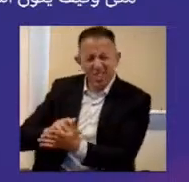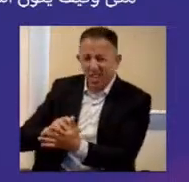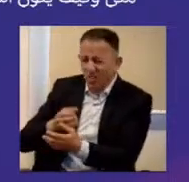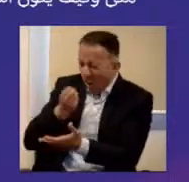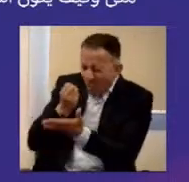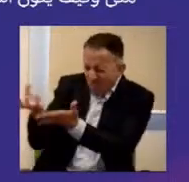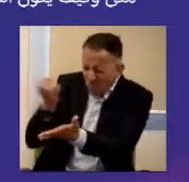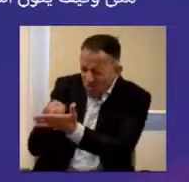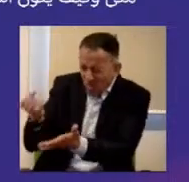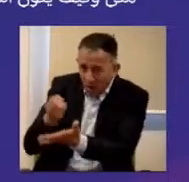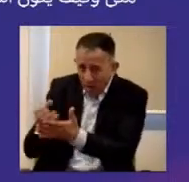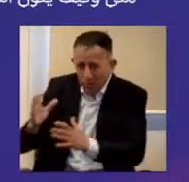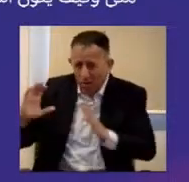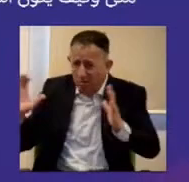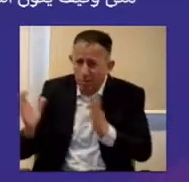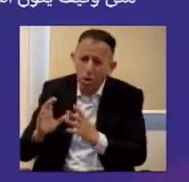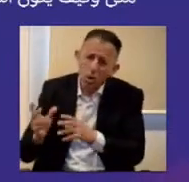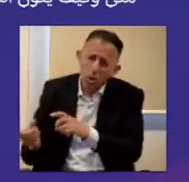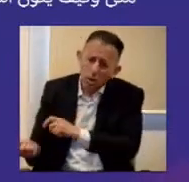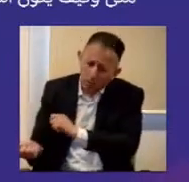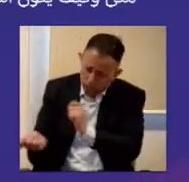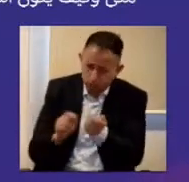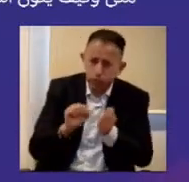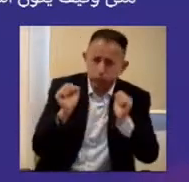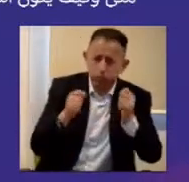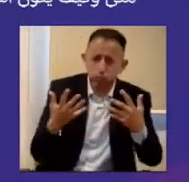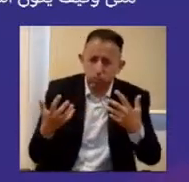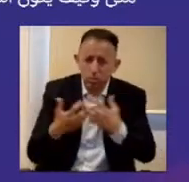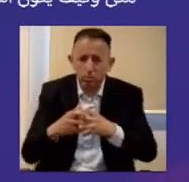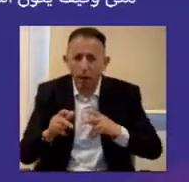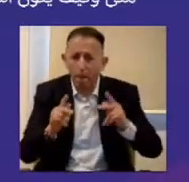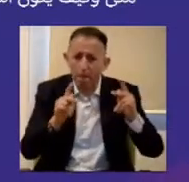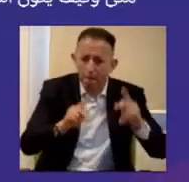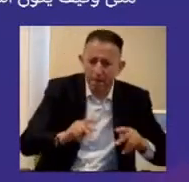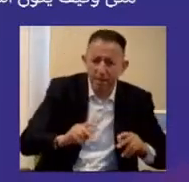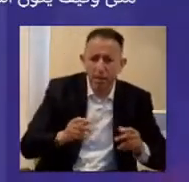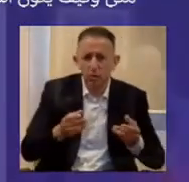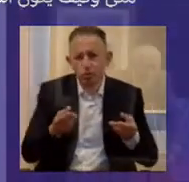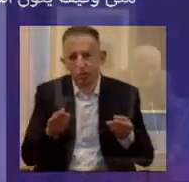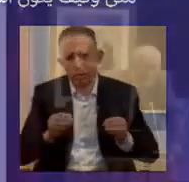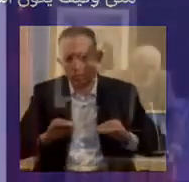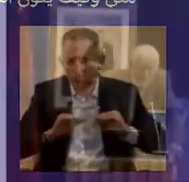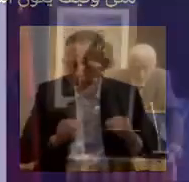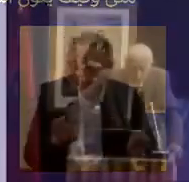adapt to the group if there are several students, you can adapt to the social environment